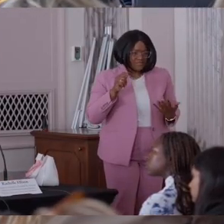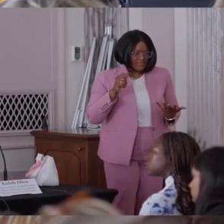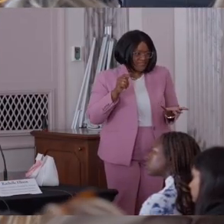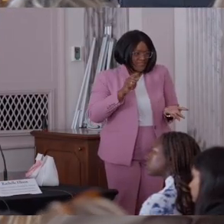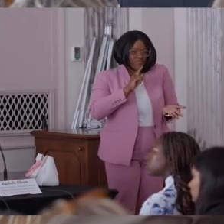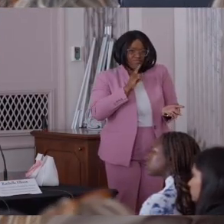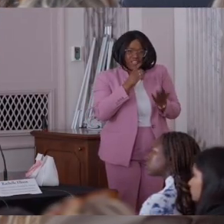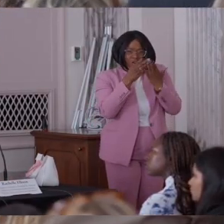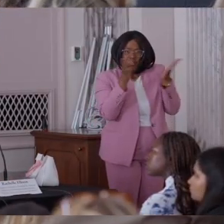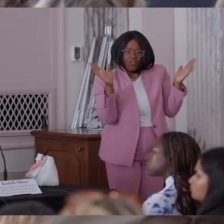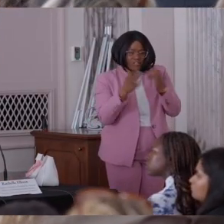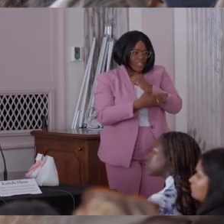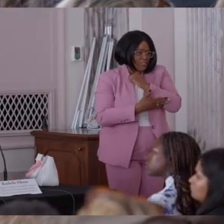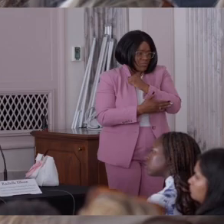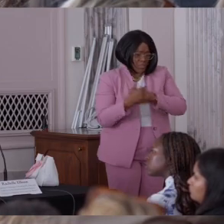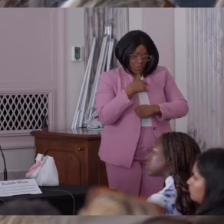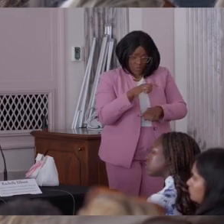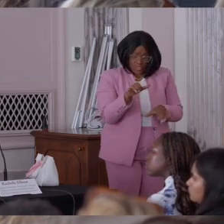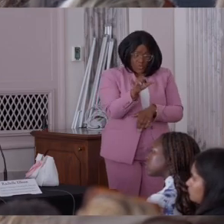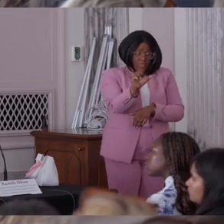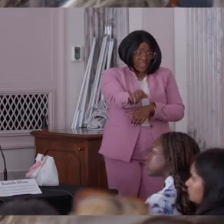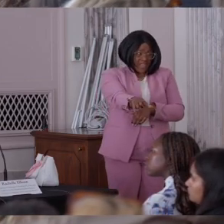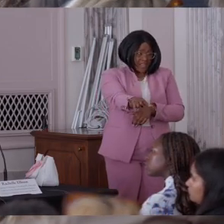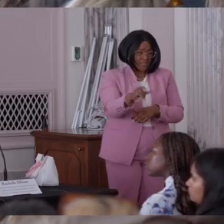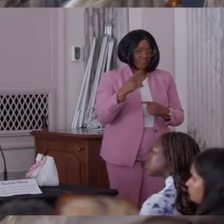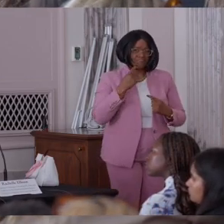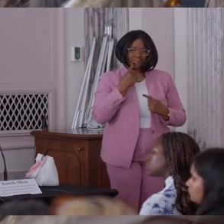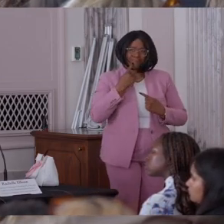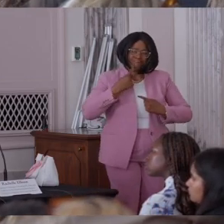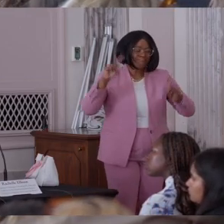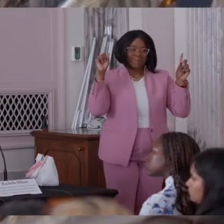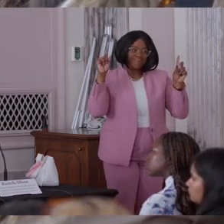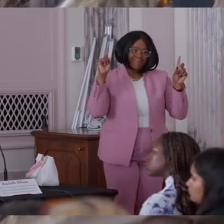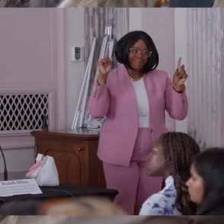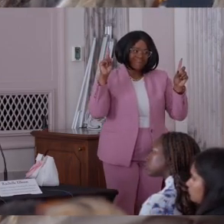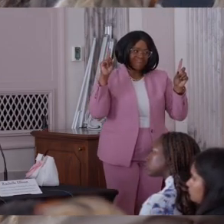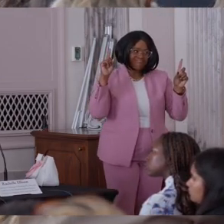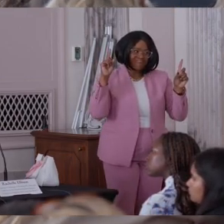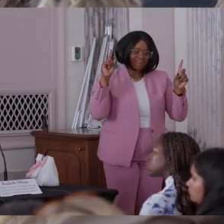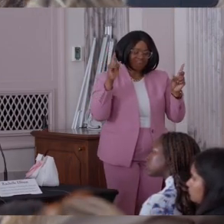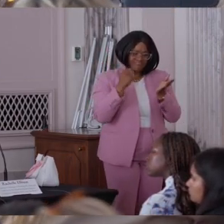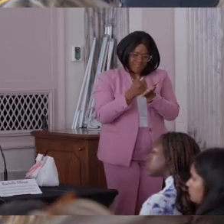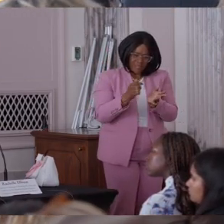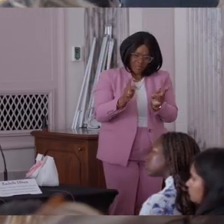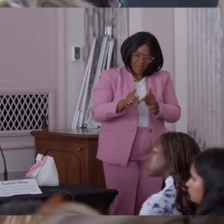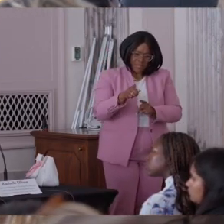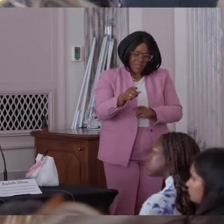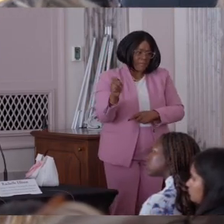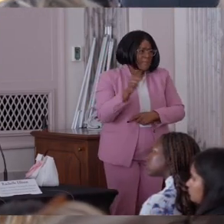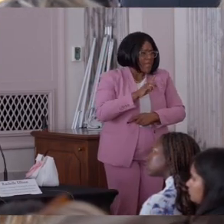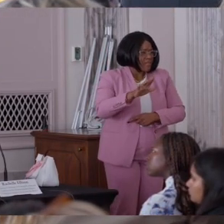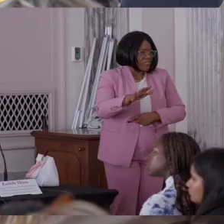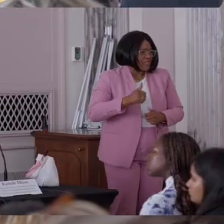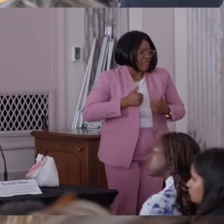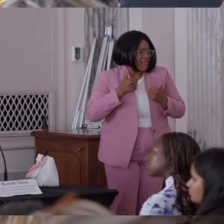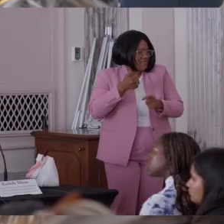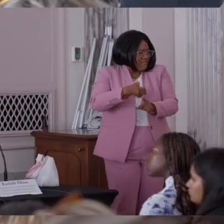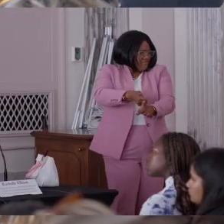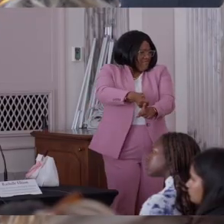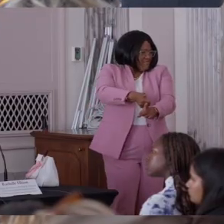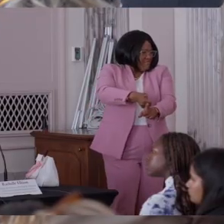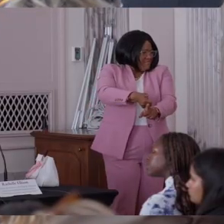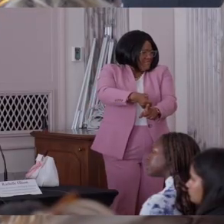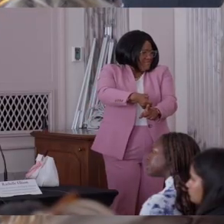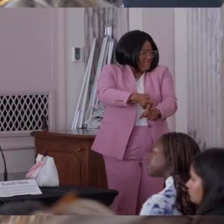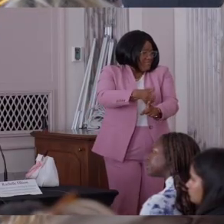offered across the country. We do it. It has a very good success rate with helping people get back to work. So to